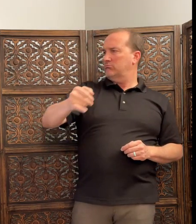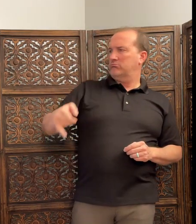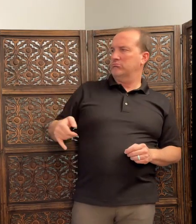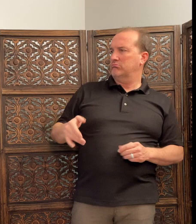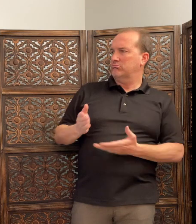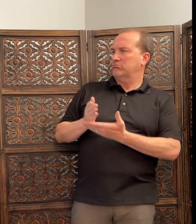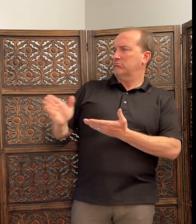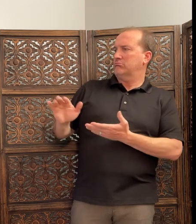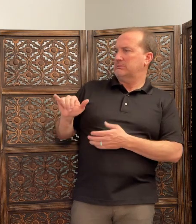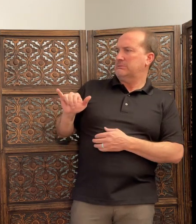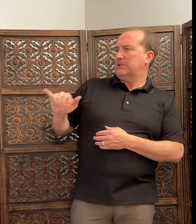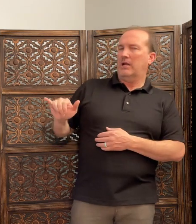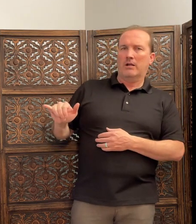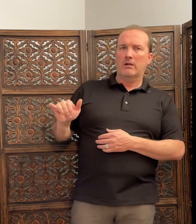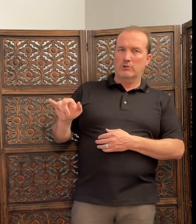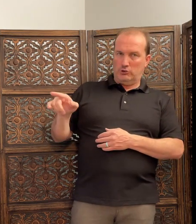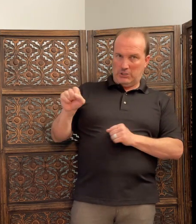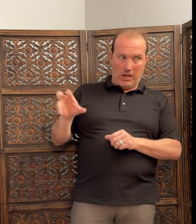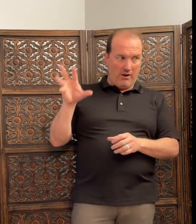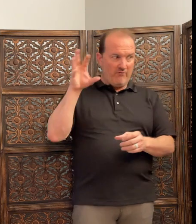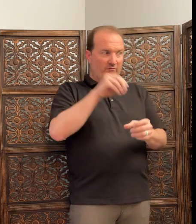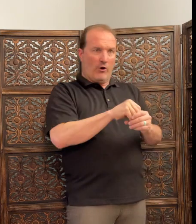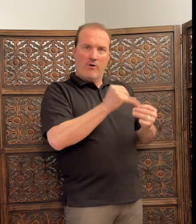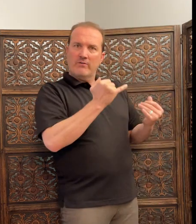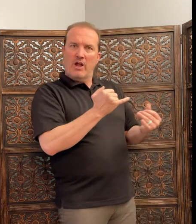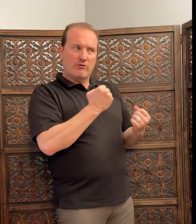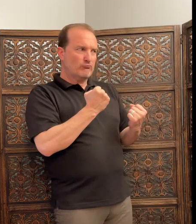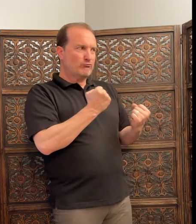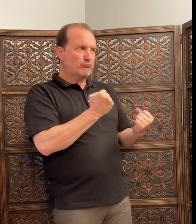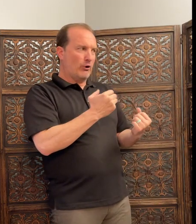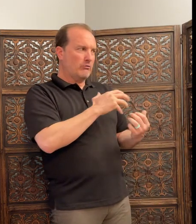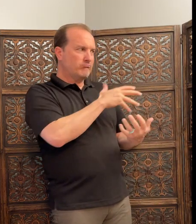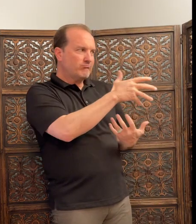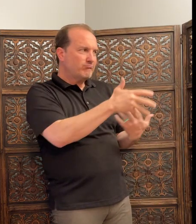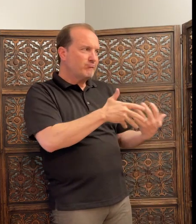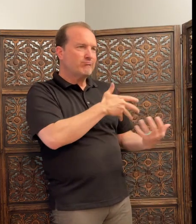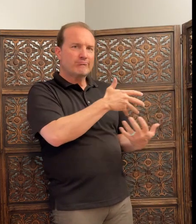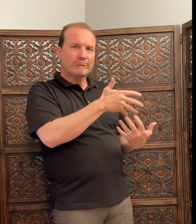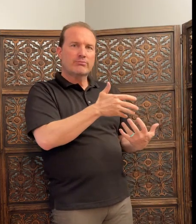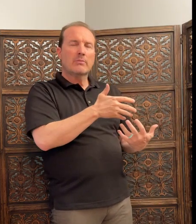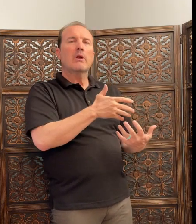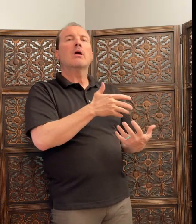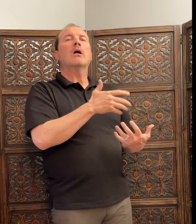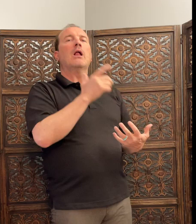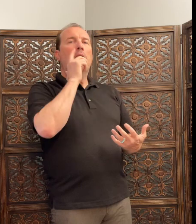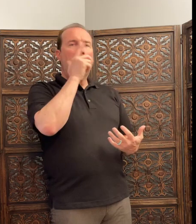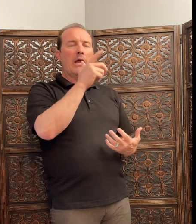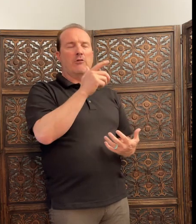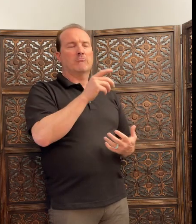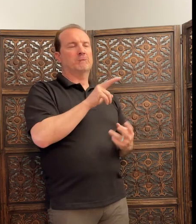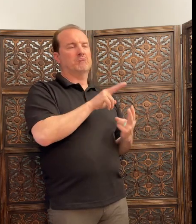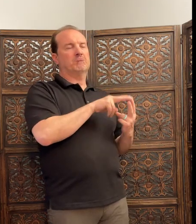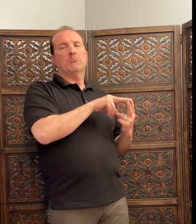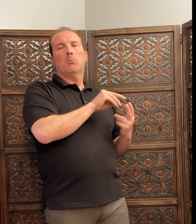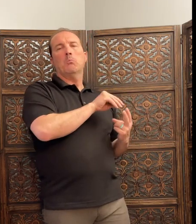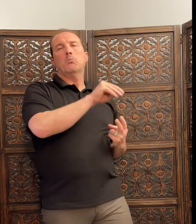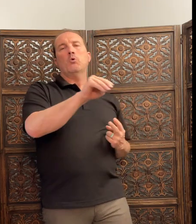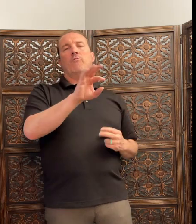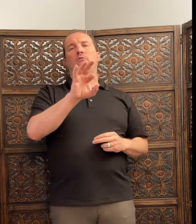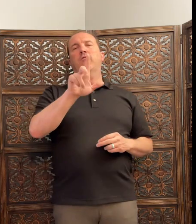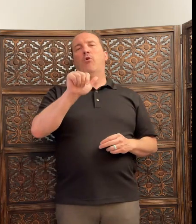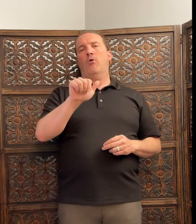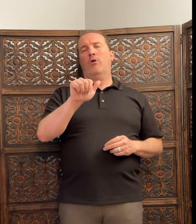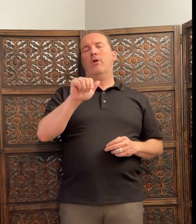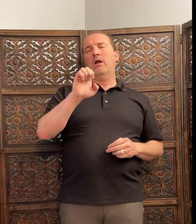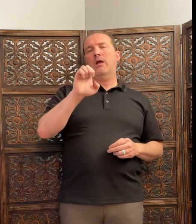voice, and the ability to engage with the community is strong. After a while, the couple decide to move to the Florida